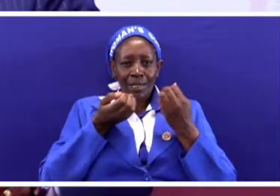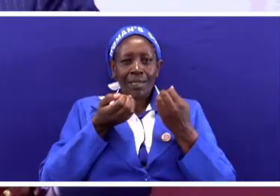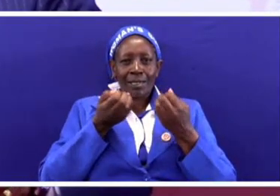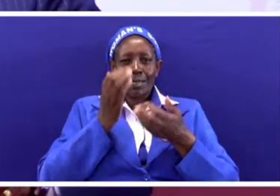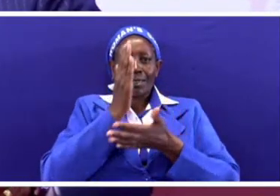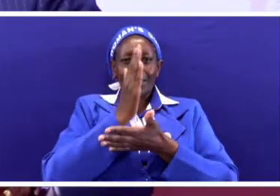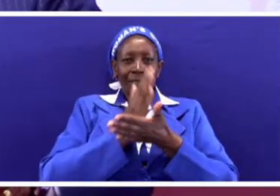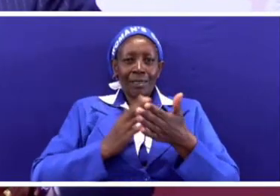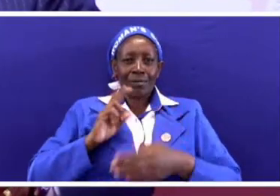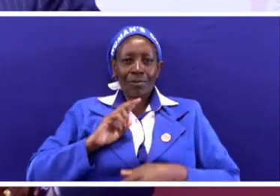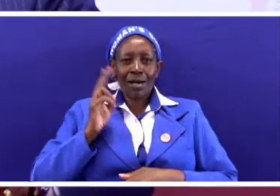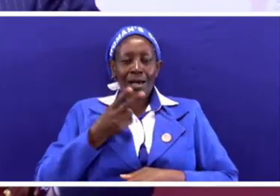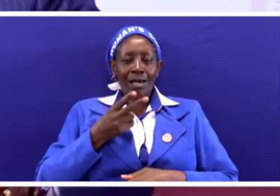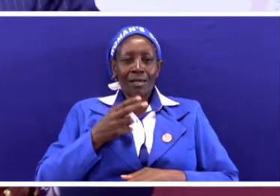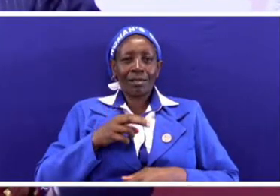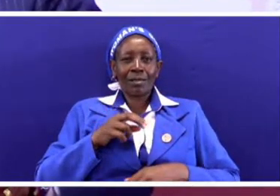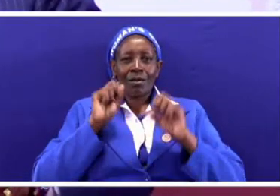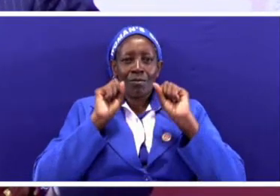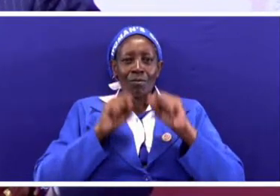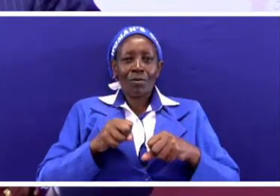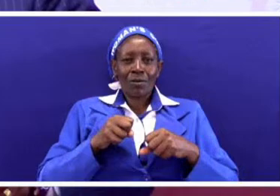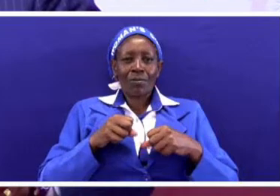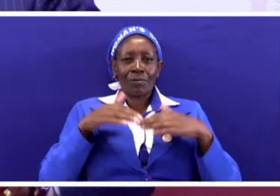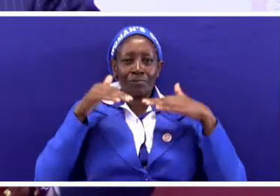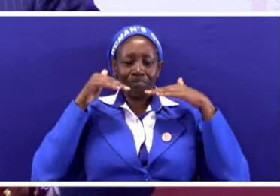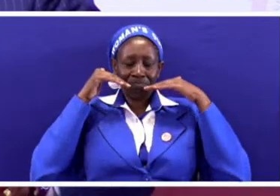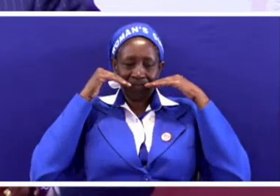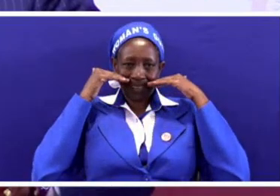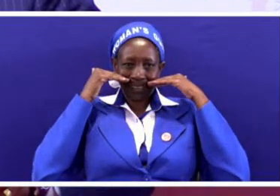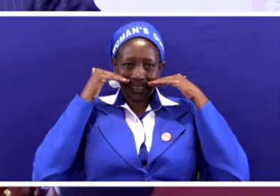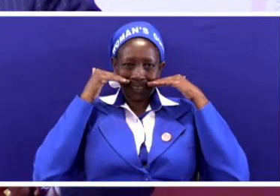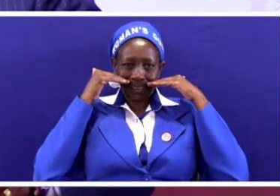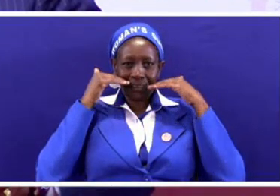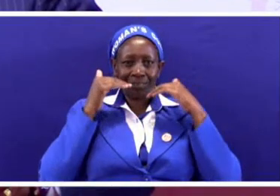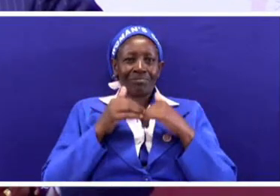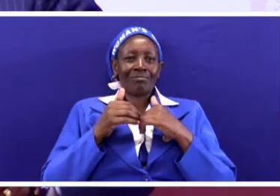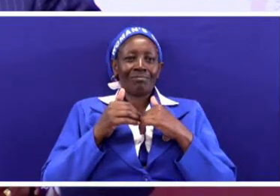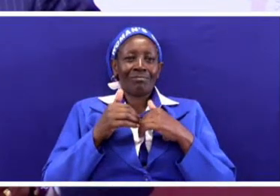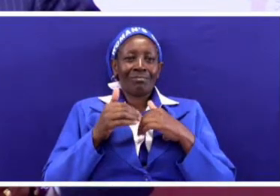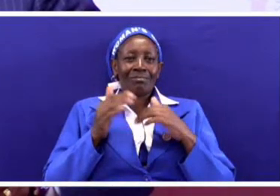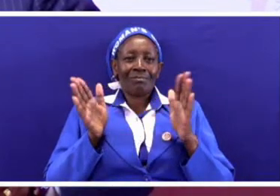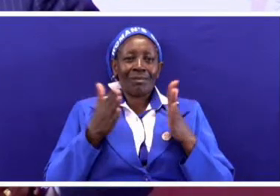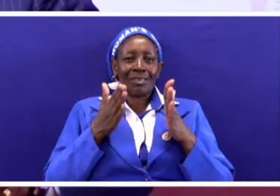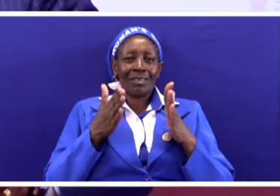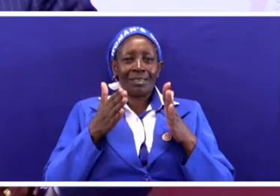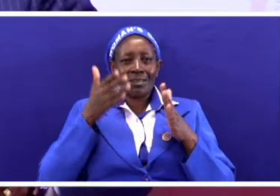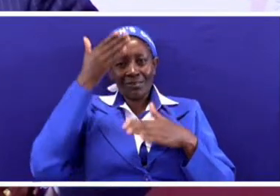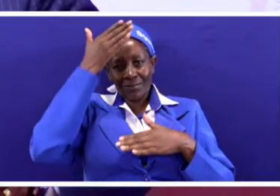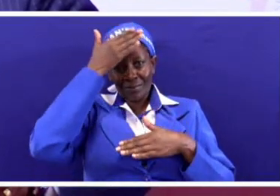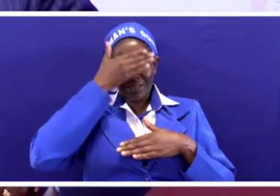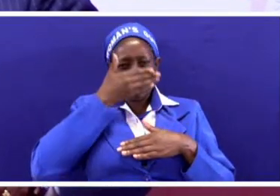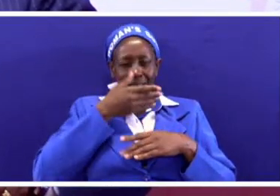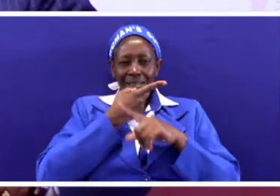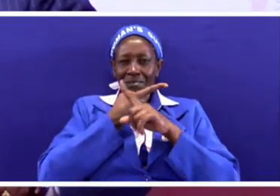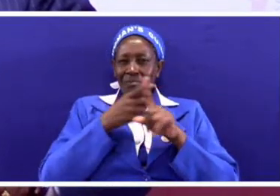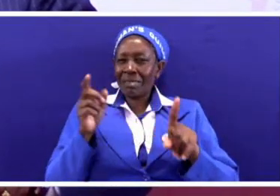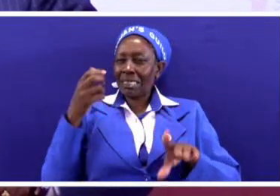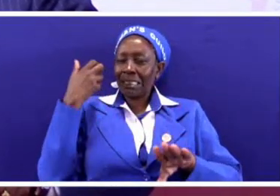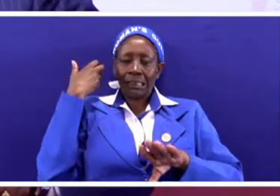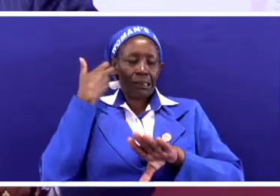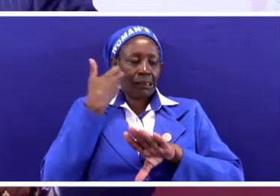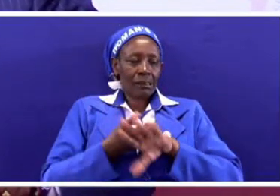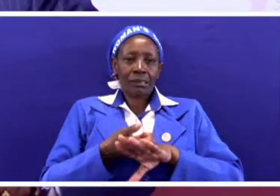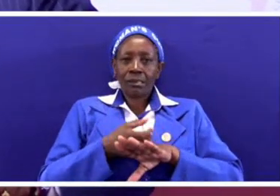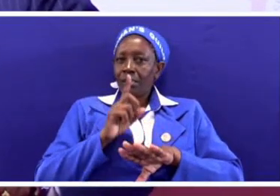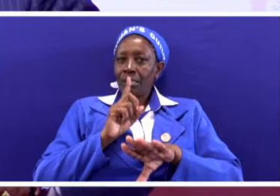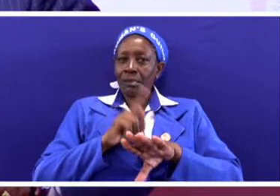we may be smiling, Lord, we may be having courageous faces, but Lord, we are serving in difficult times, in challenging